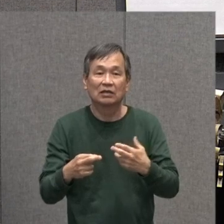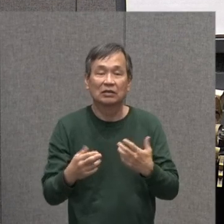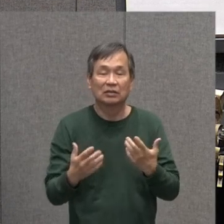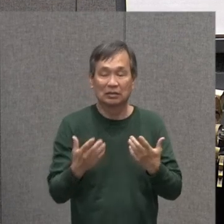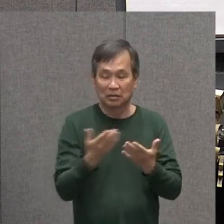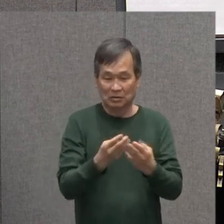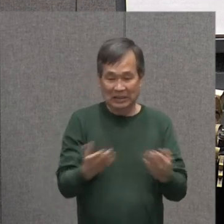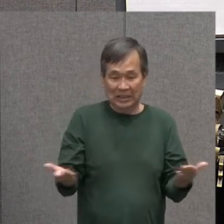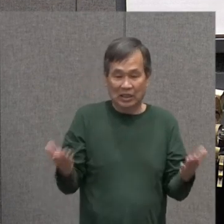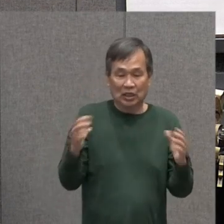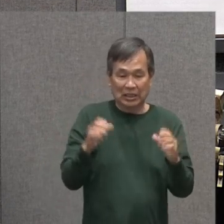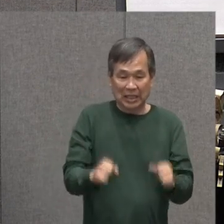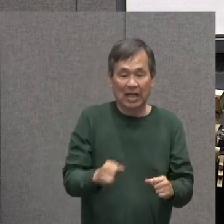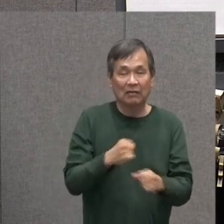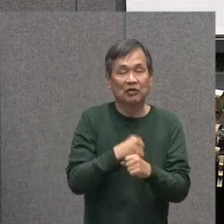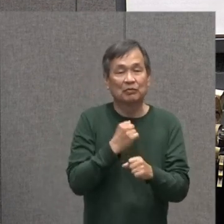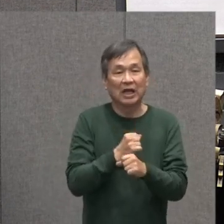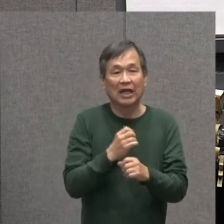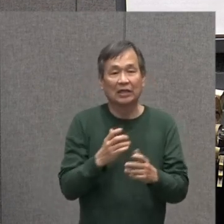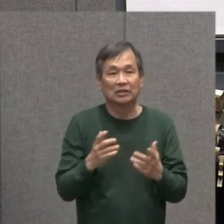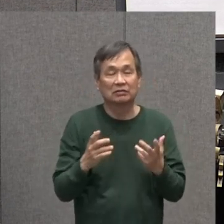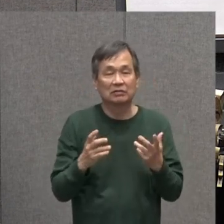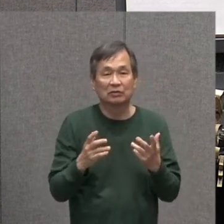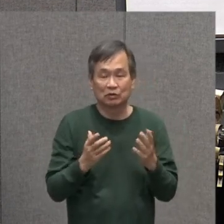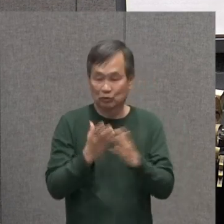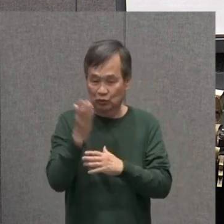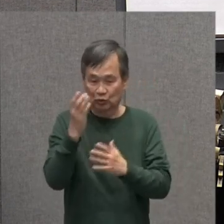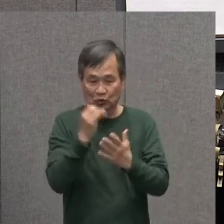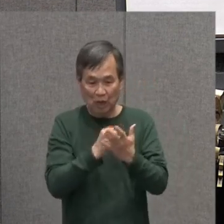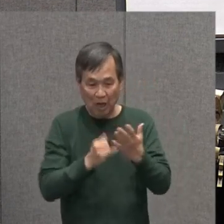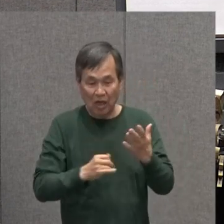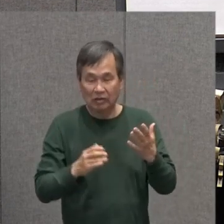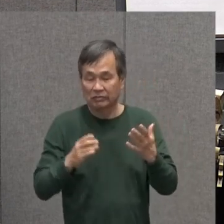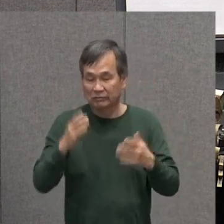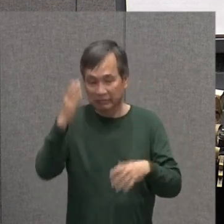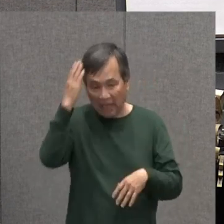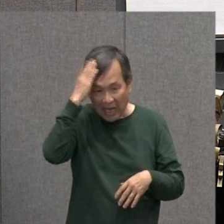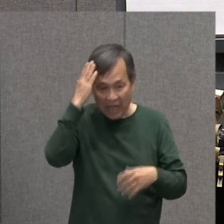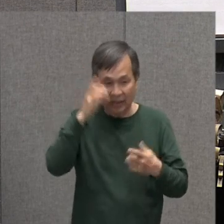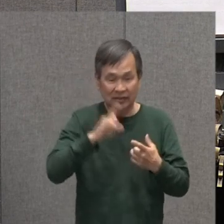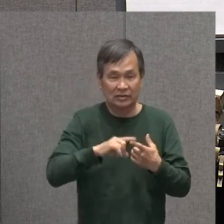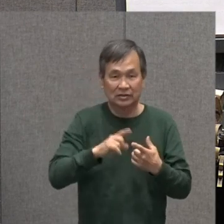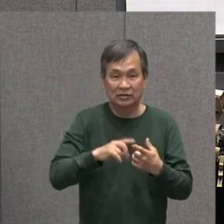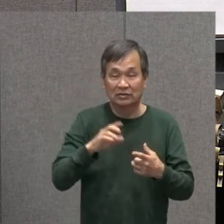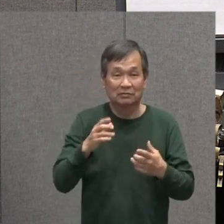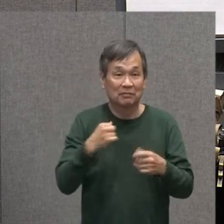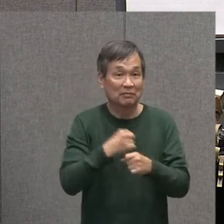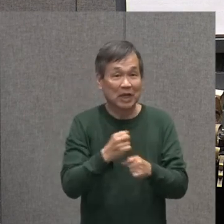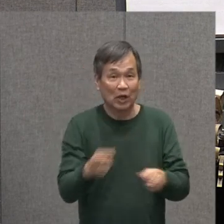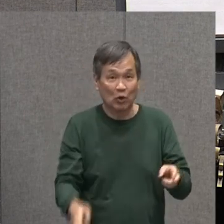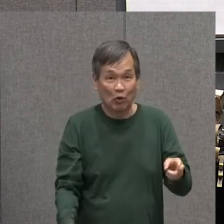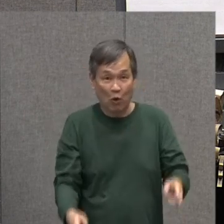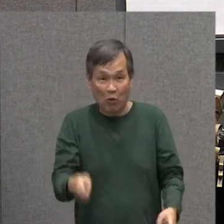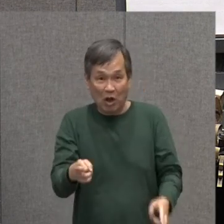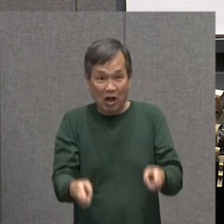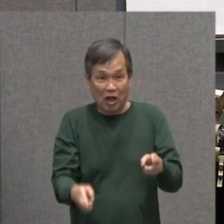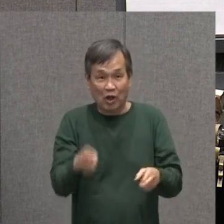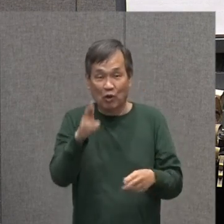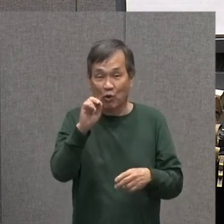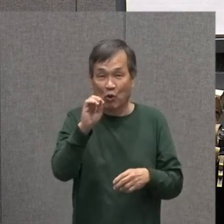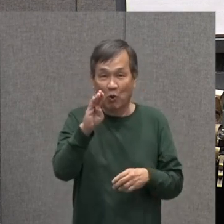recycled materials can be made into art objects. Yeah. Whether it's a hat or whether it's a robot, like you make in your